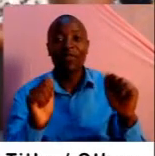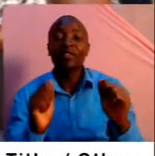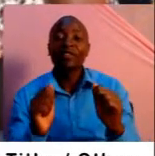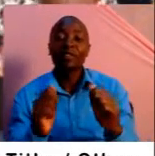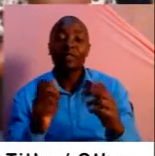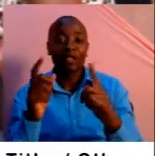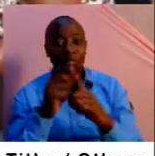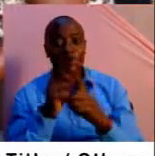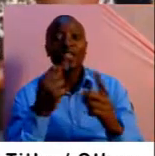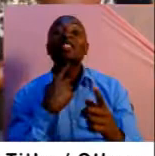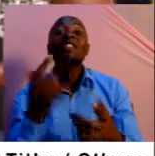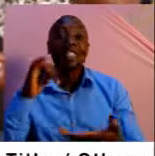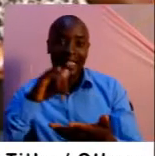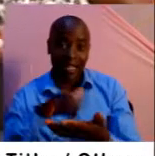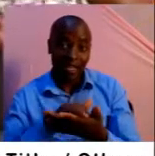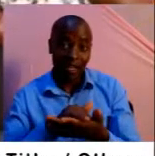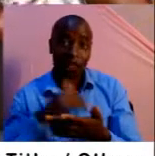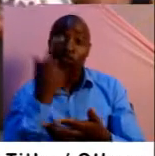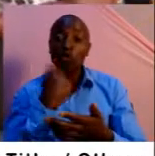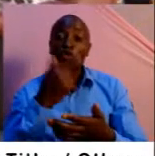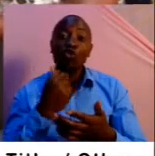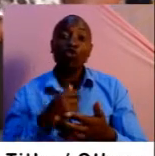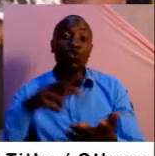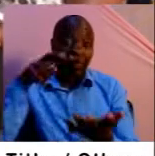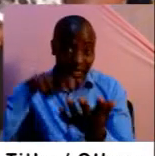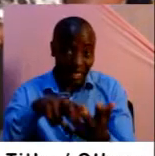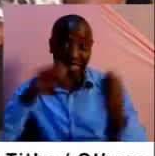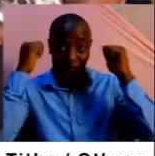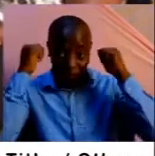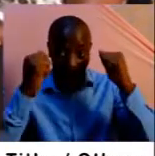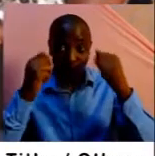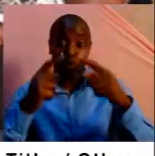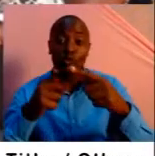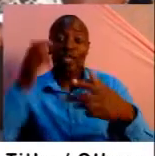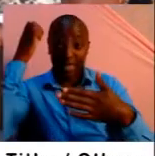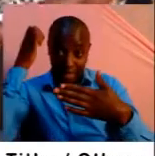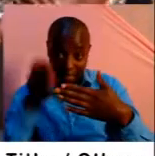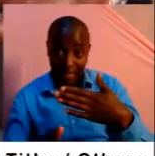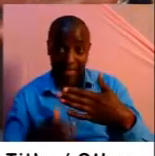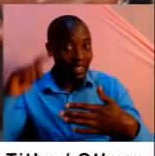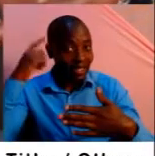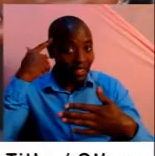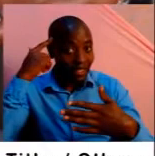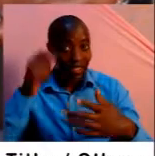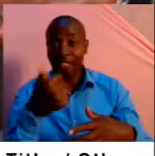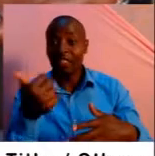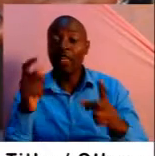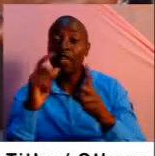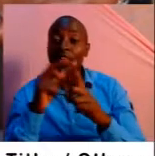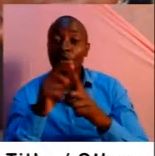So the word of God is telling us, he who stands firm to the end. And I think there is another one you can